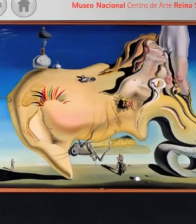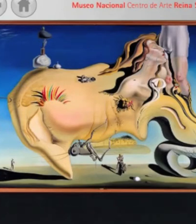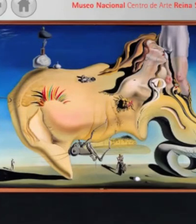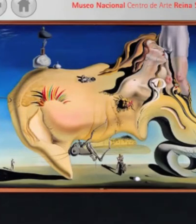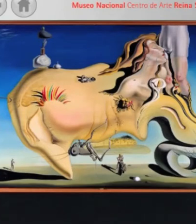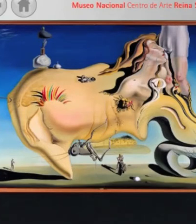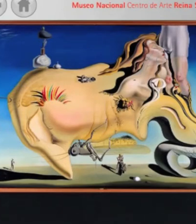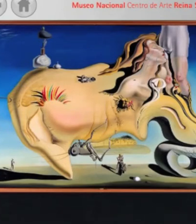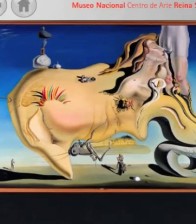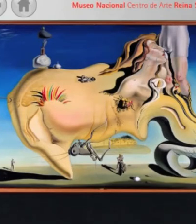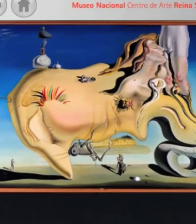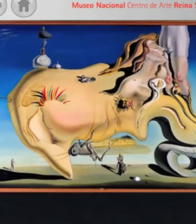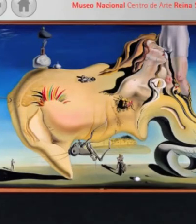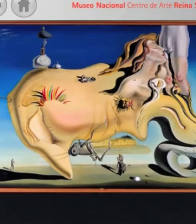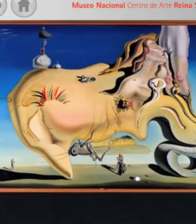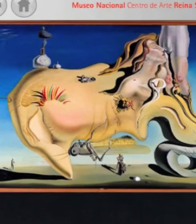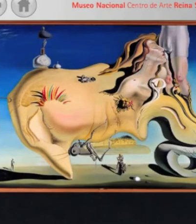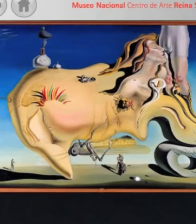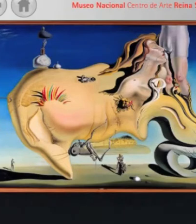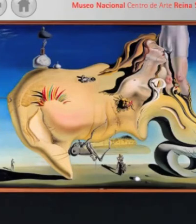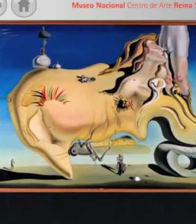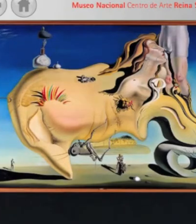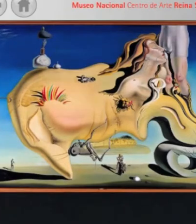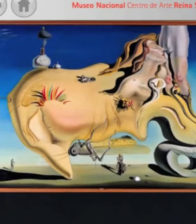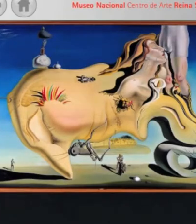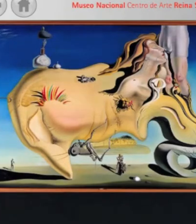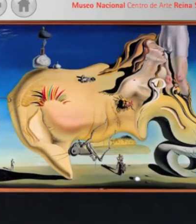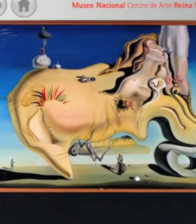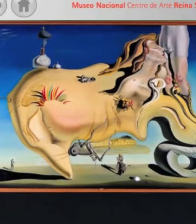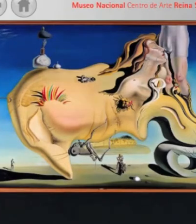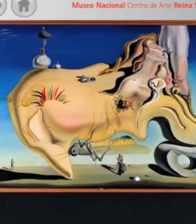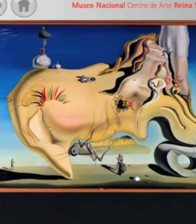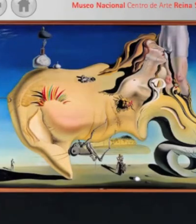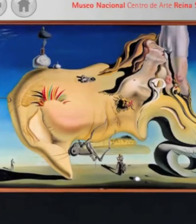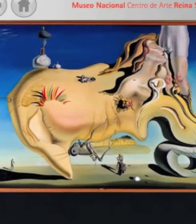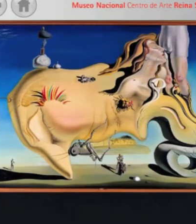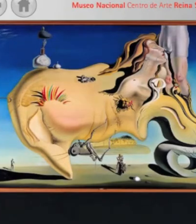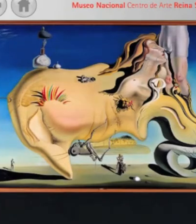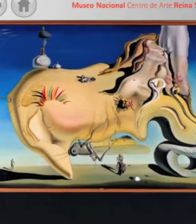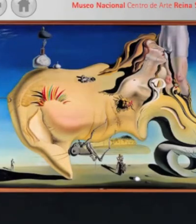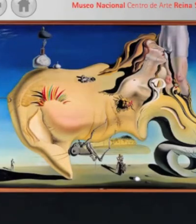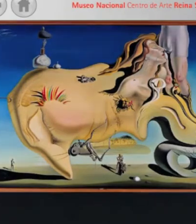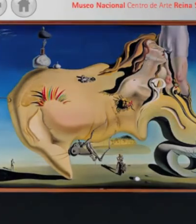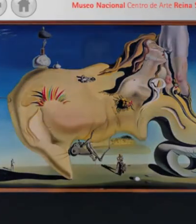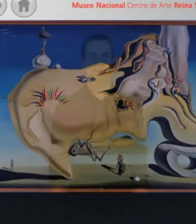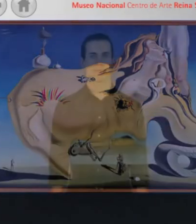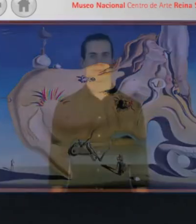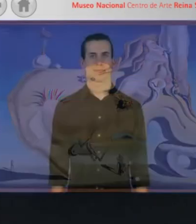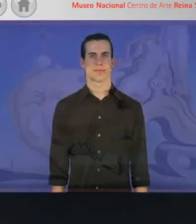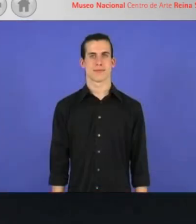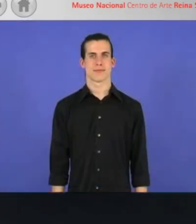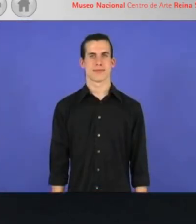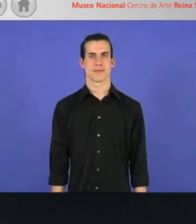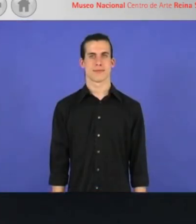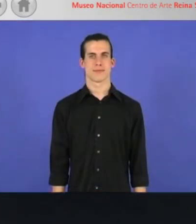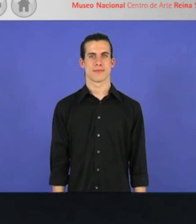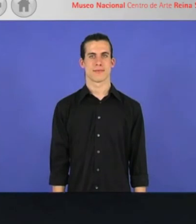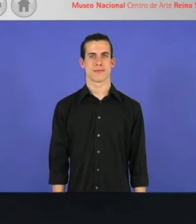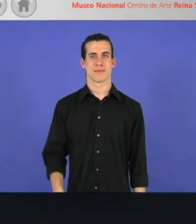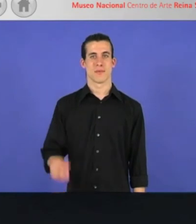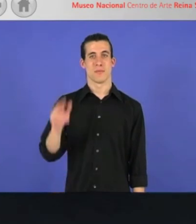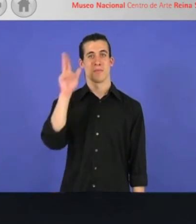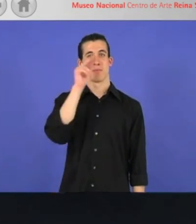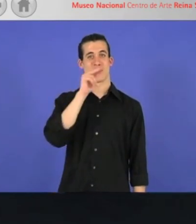I can translate this for the. I can speak this into English because I do know Spanish.